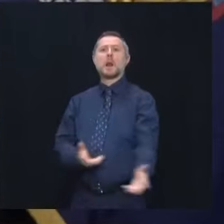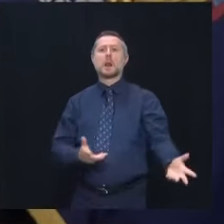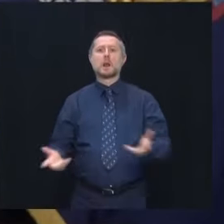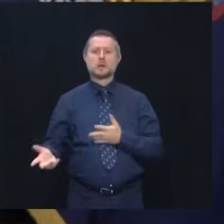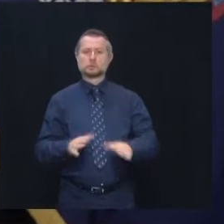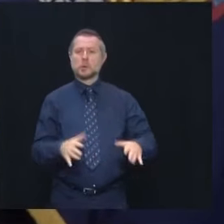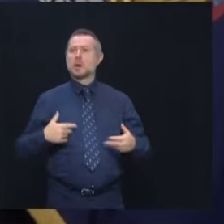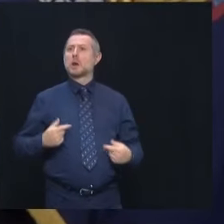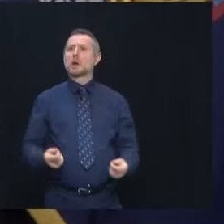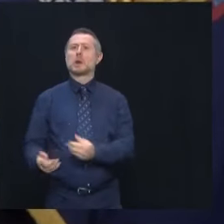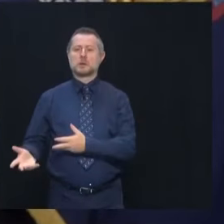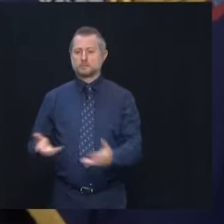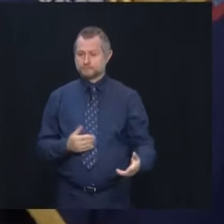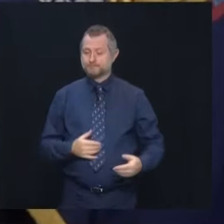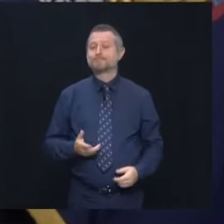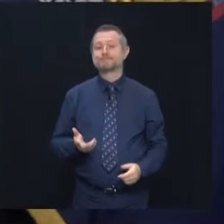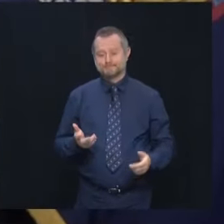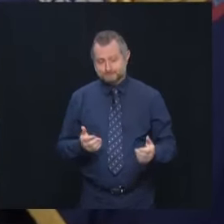And this is